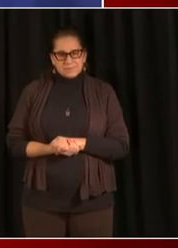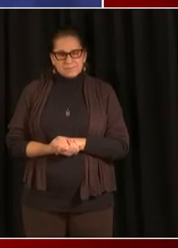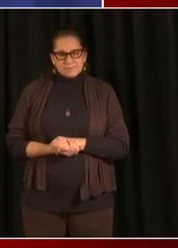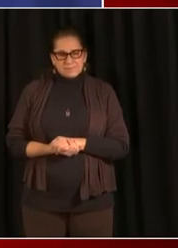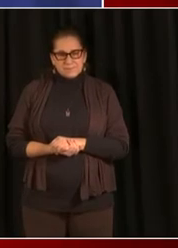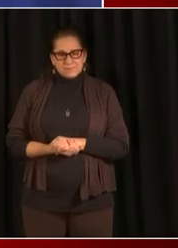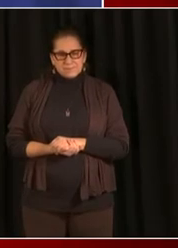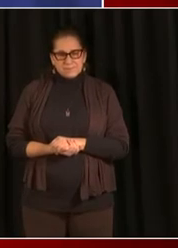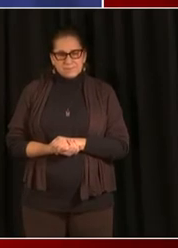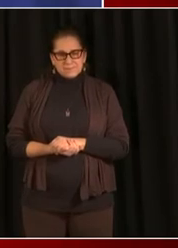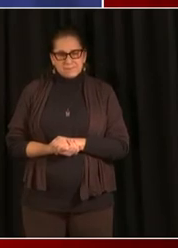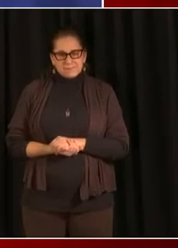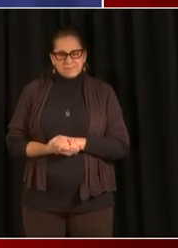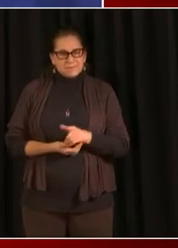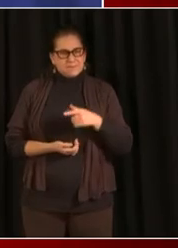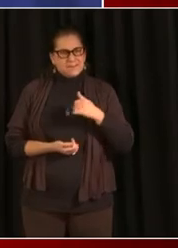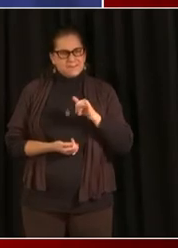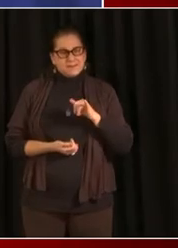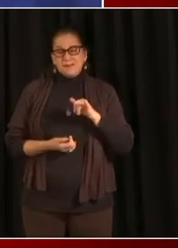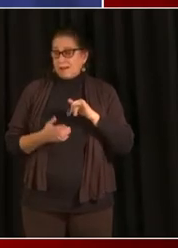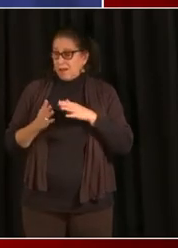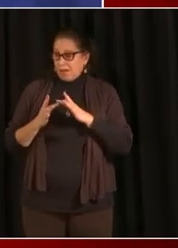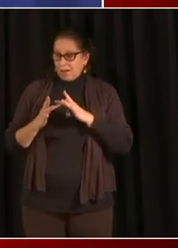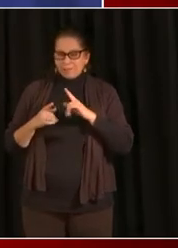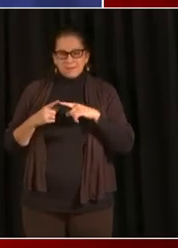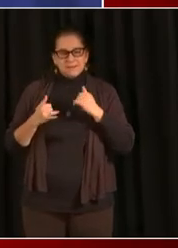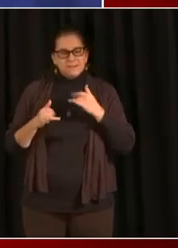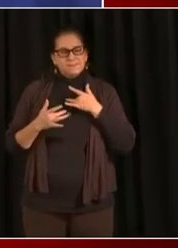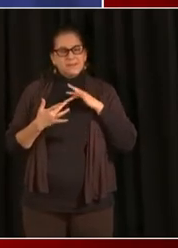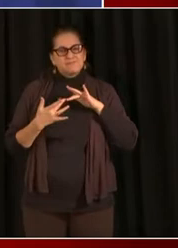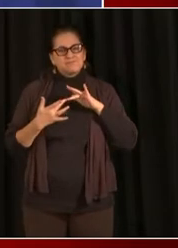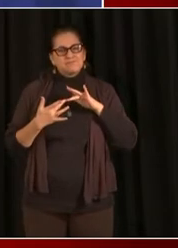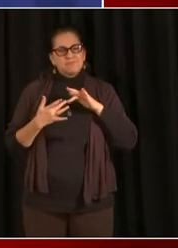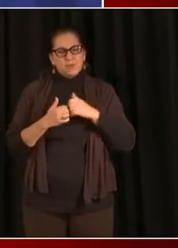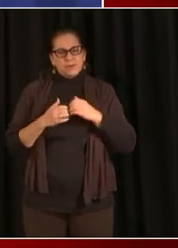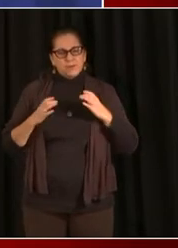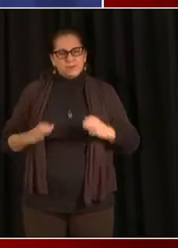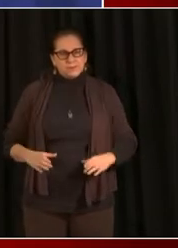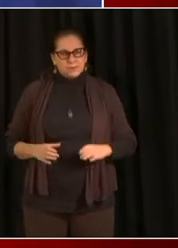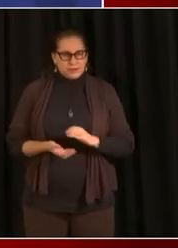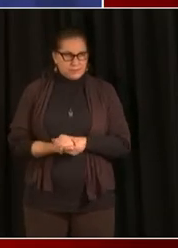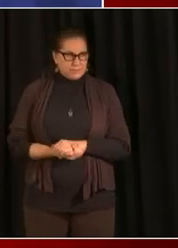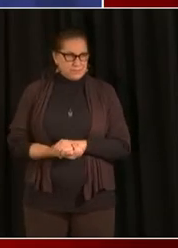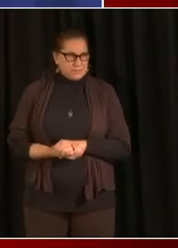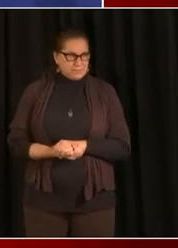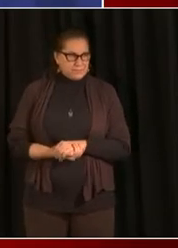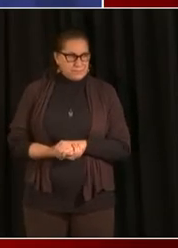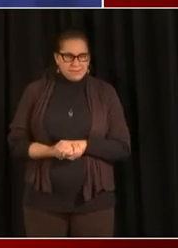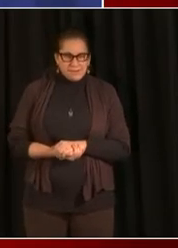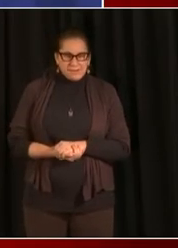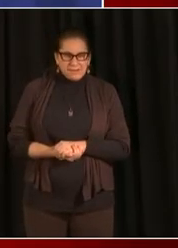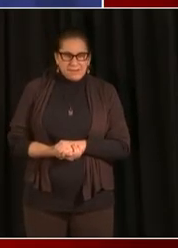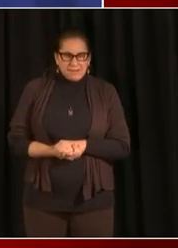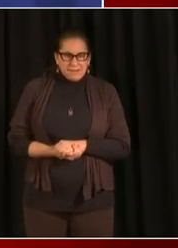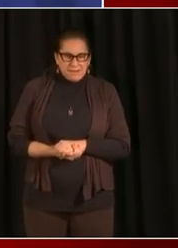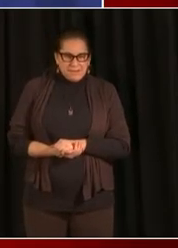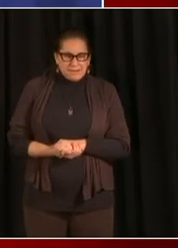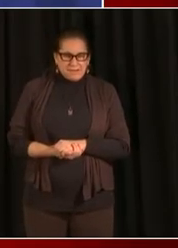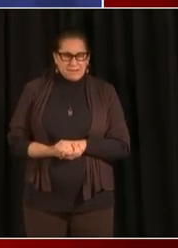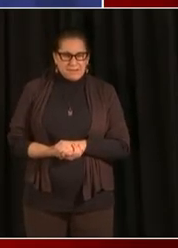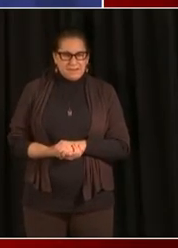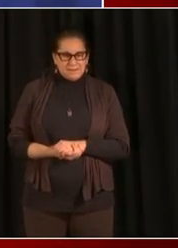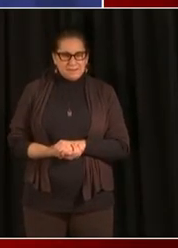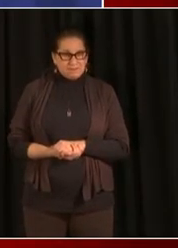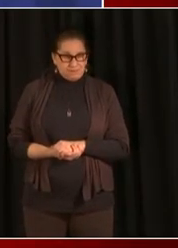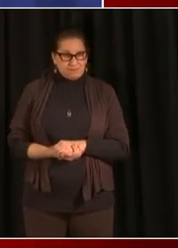virtual programming, through different ways of really reaching out, which is meaningful and important at this point in time. Well, not to